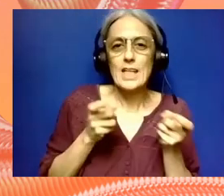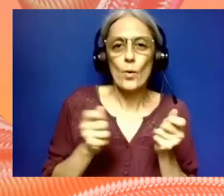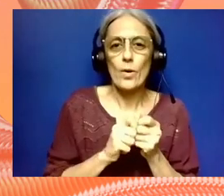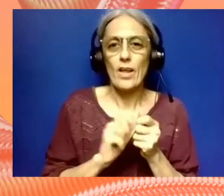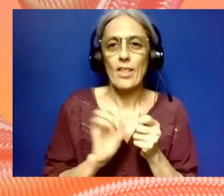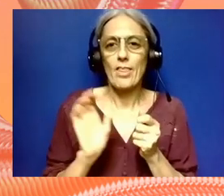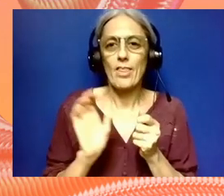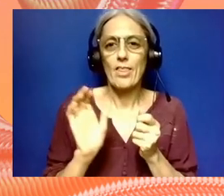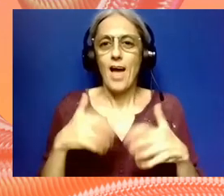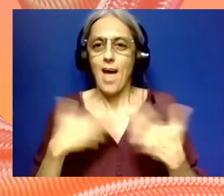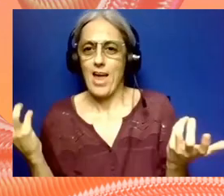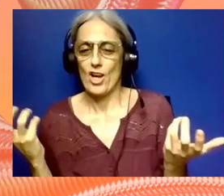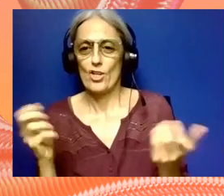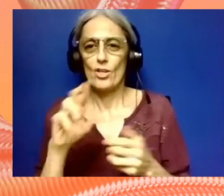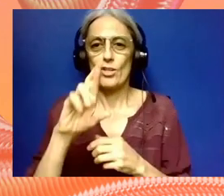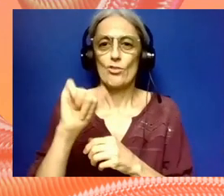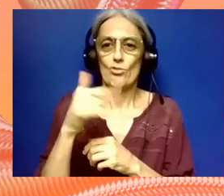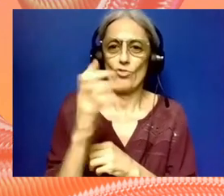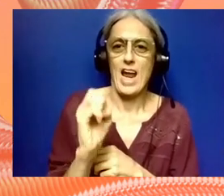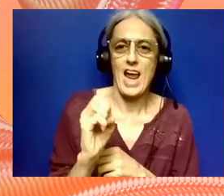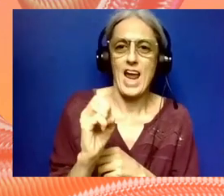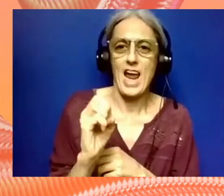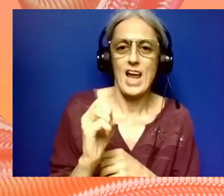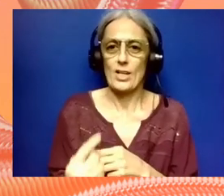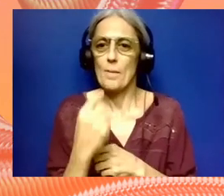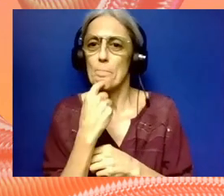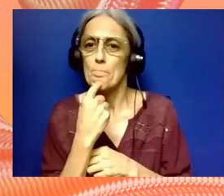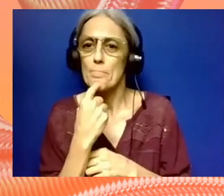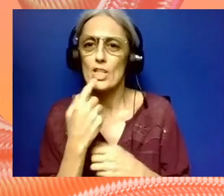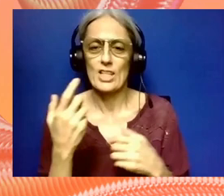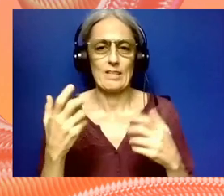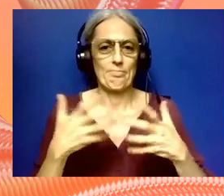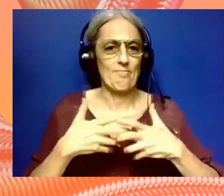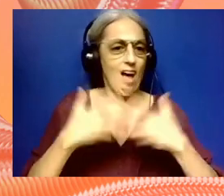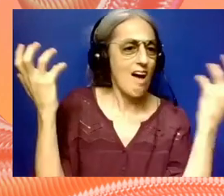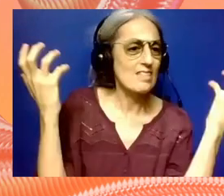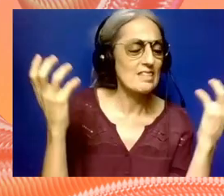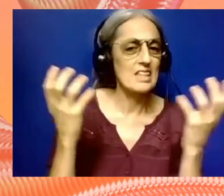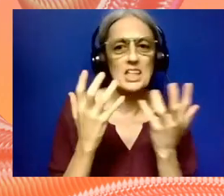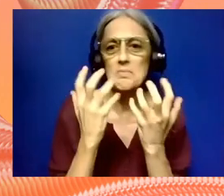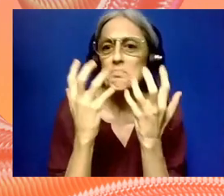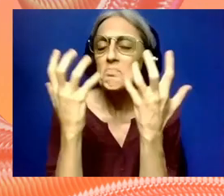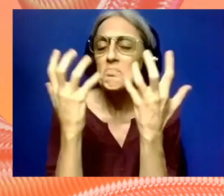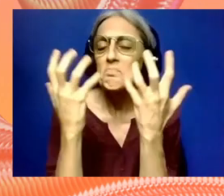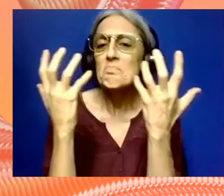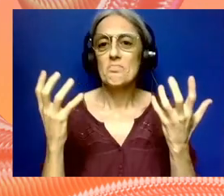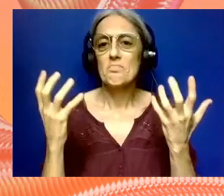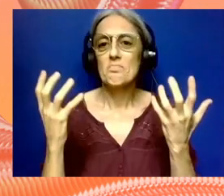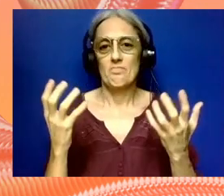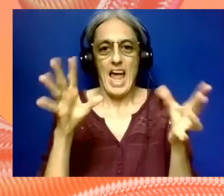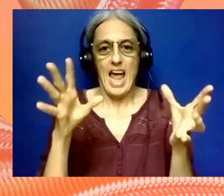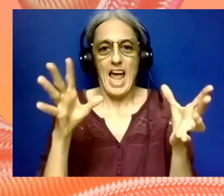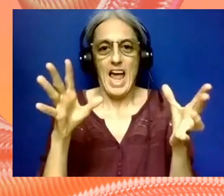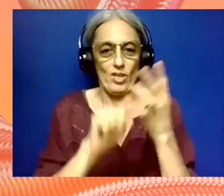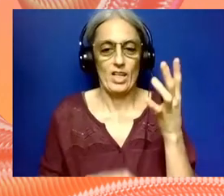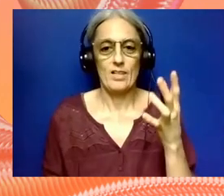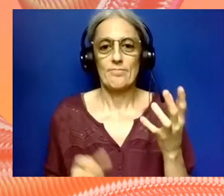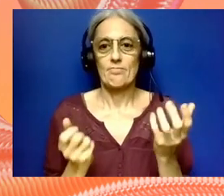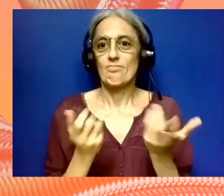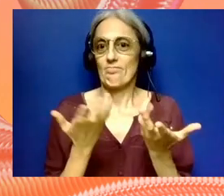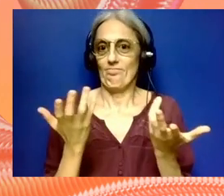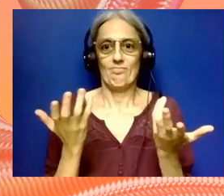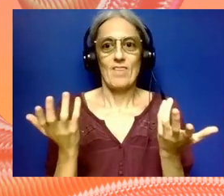bitterness, hostility, our own hatred, or how that, you know, all those things that we don't like